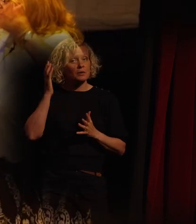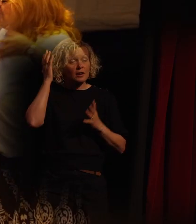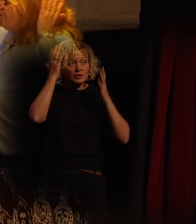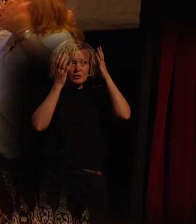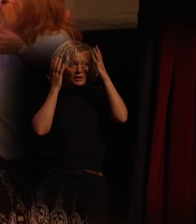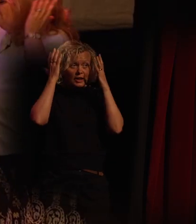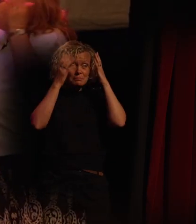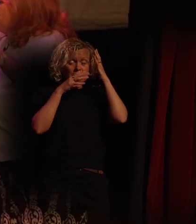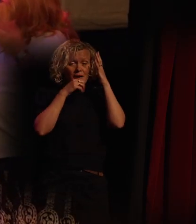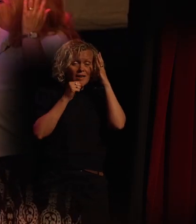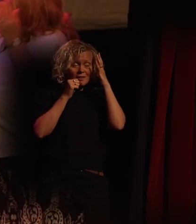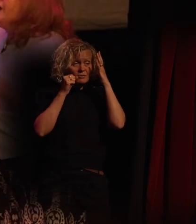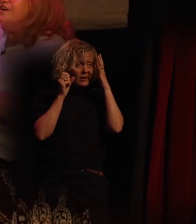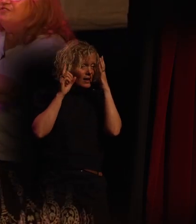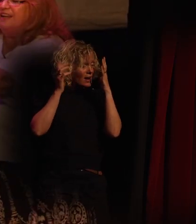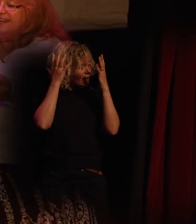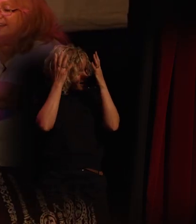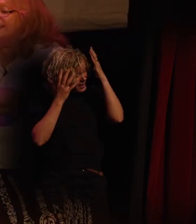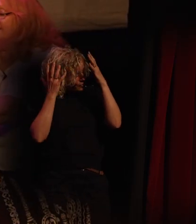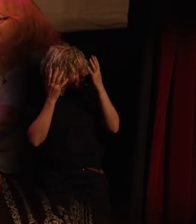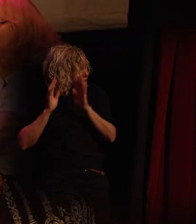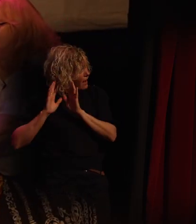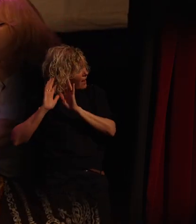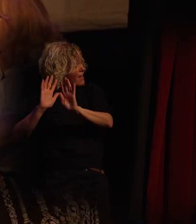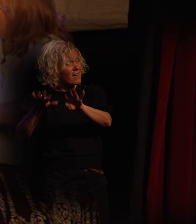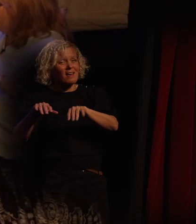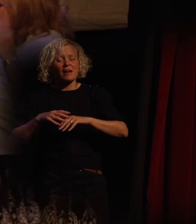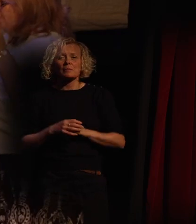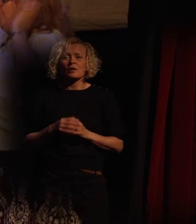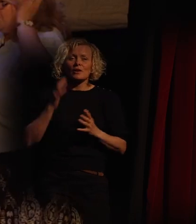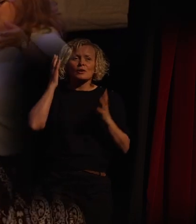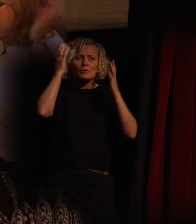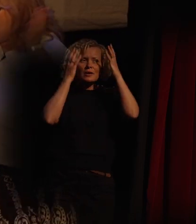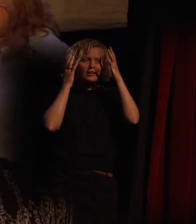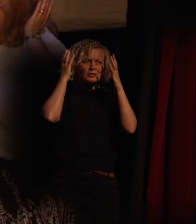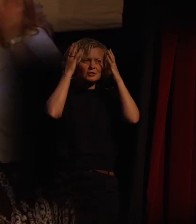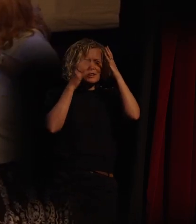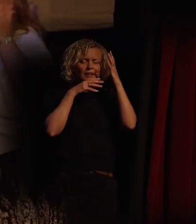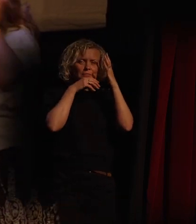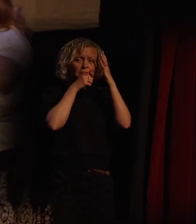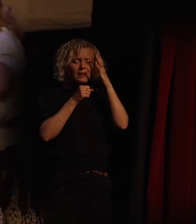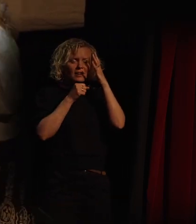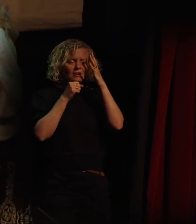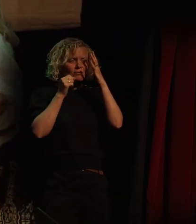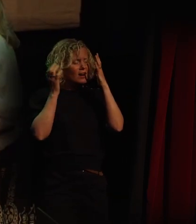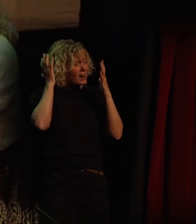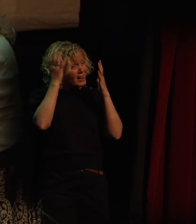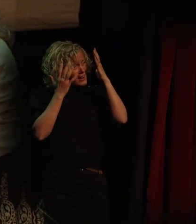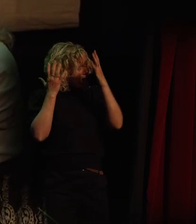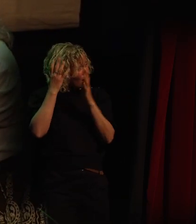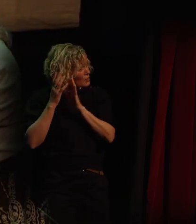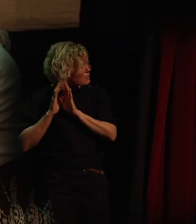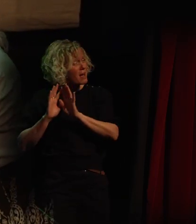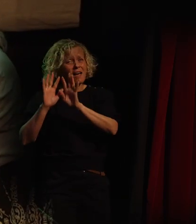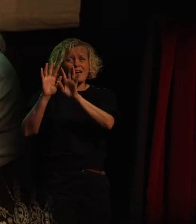gonna wash that man. Right out of my hair. I'm gonna wash that man